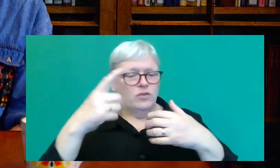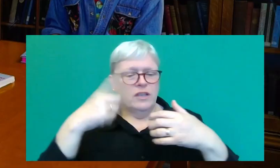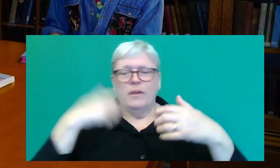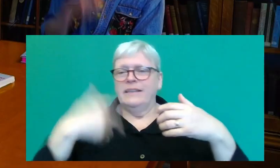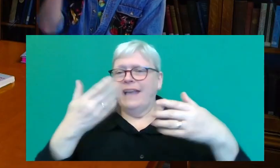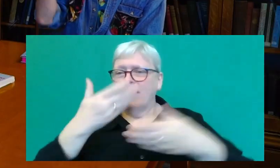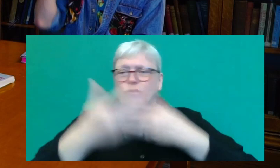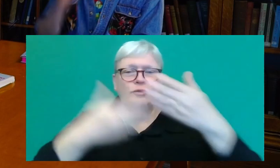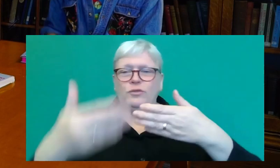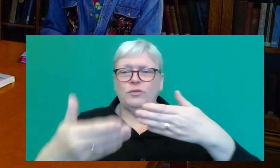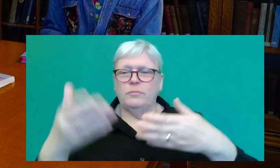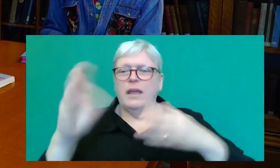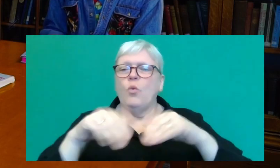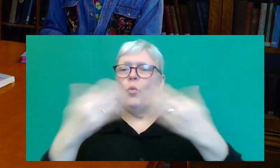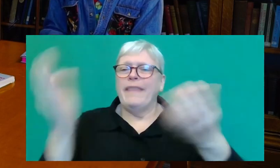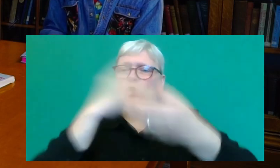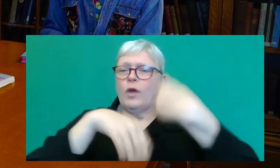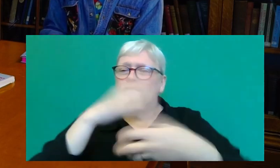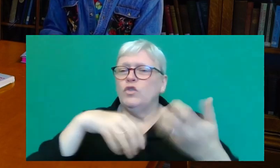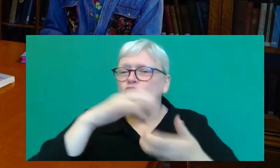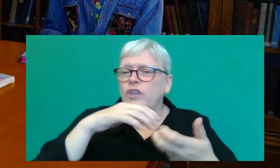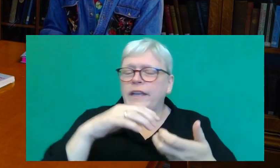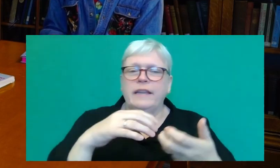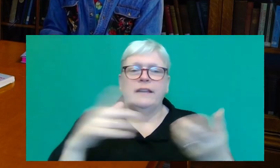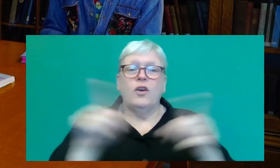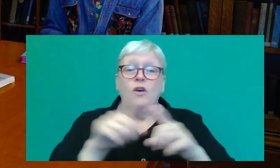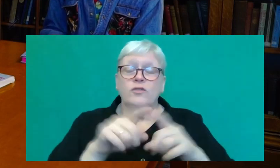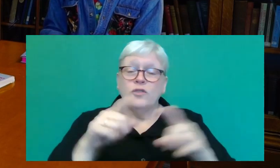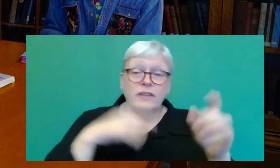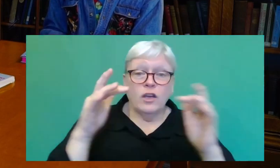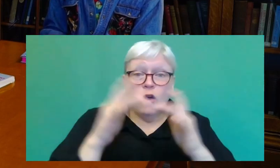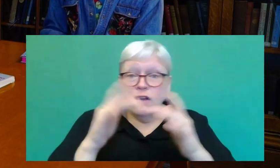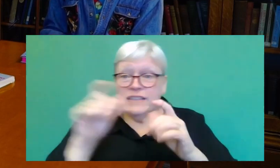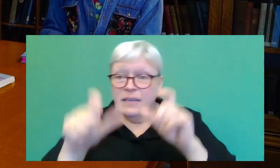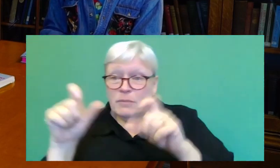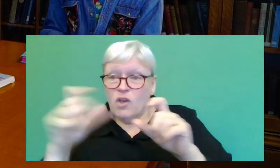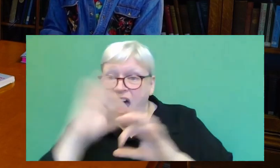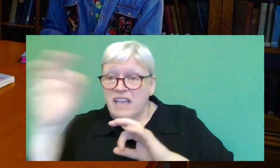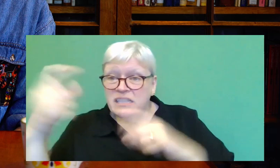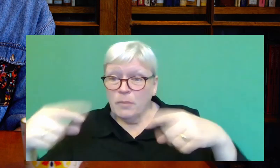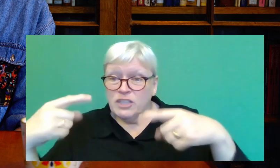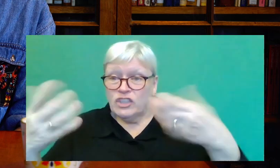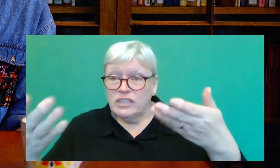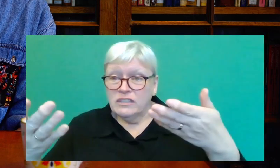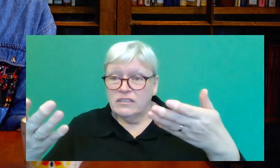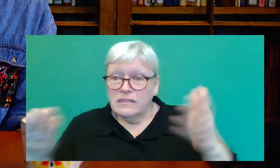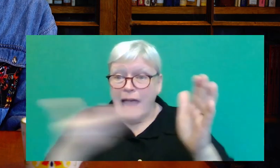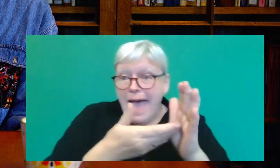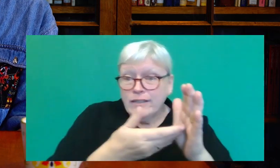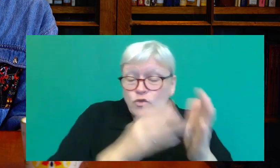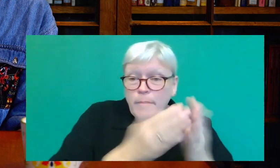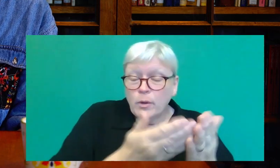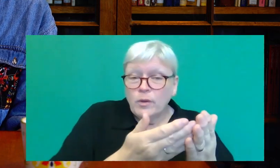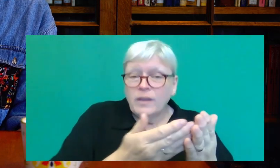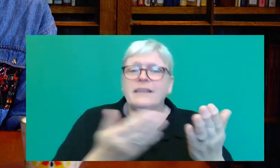them? Well, I imagine there was also some getting in touch with people and check if they minded that you told stuff in the book. I don't know. There's